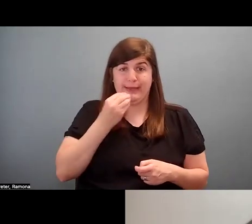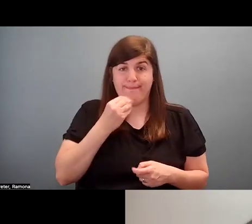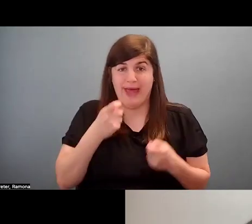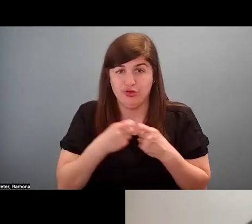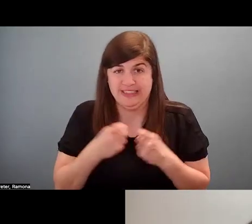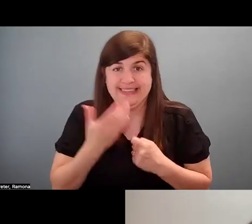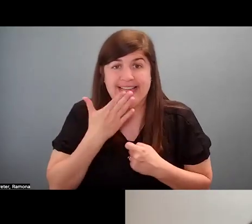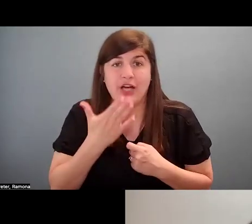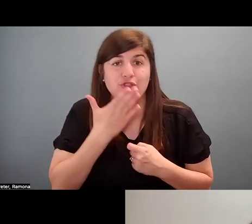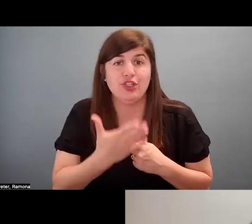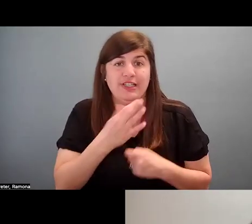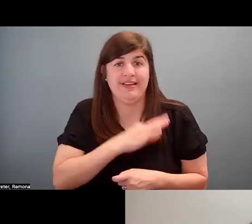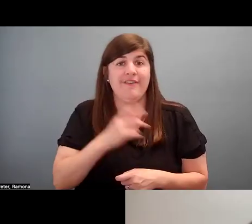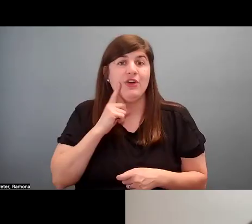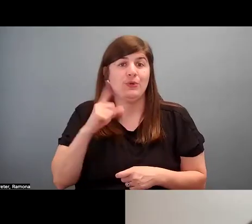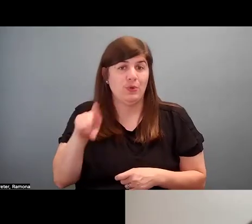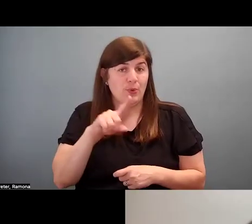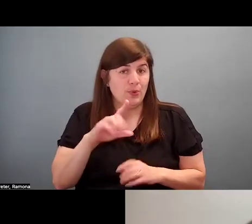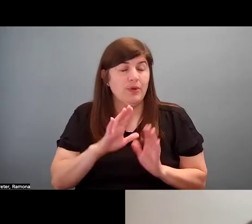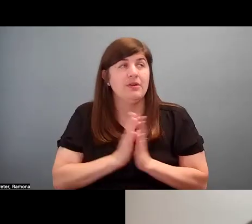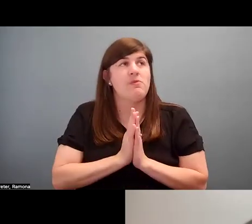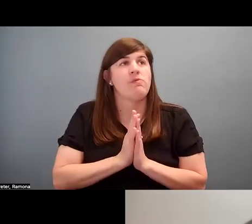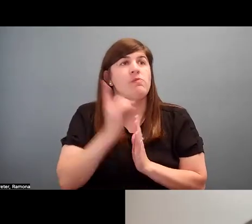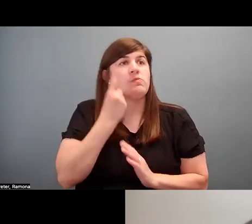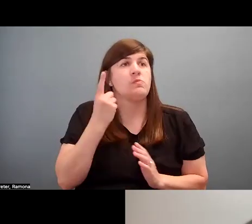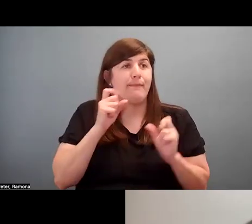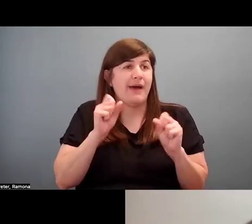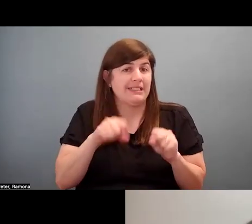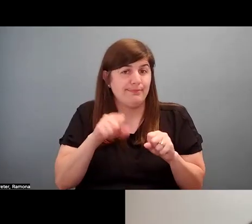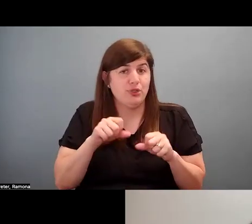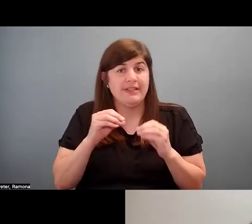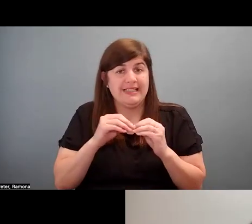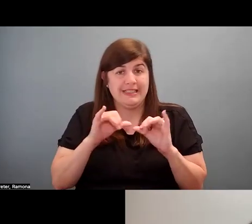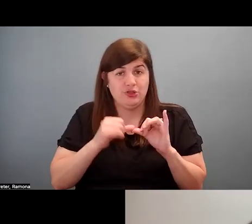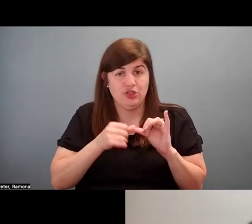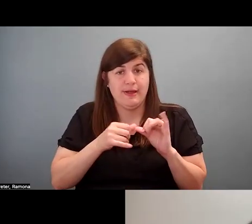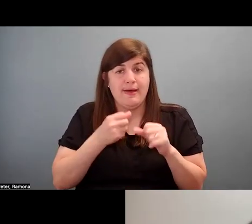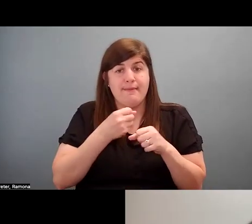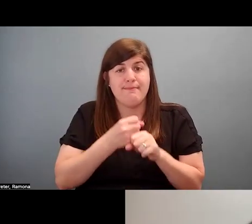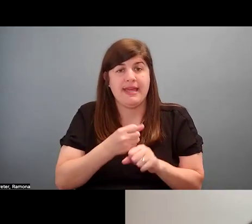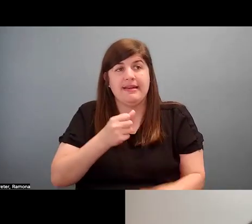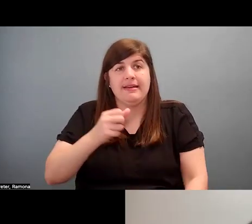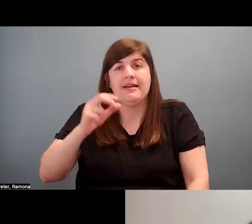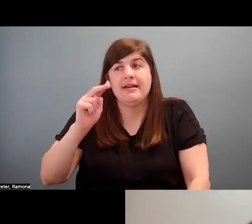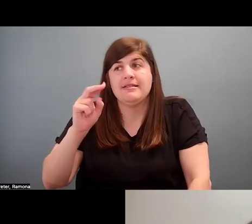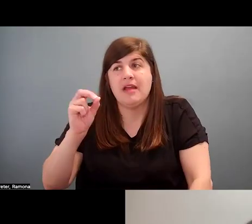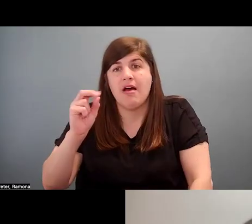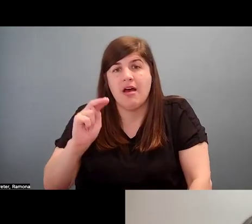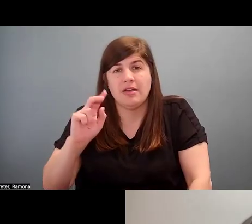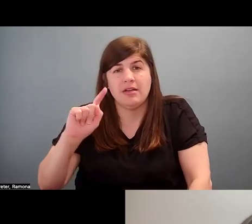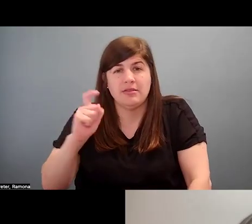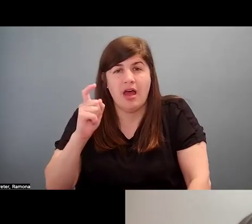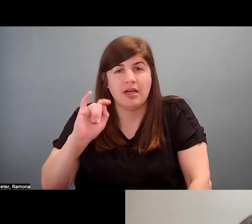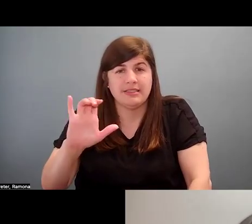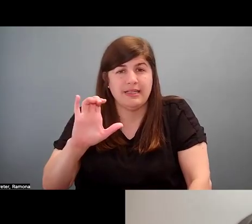not good for you. Is it possible in engineering land to make a non-toxic battery? Yes,